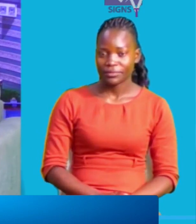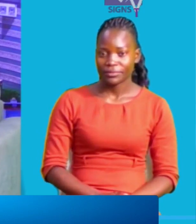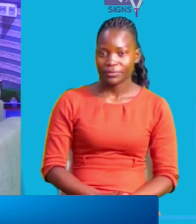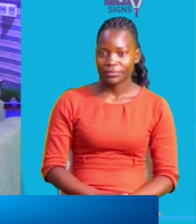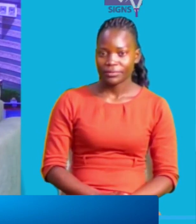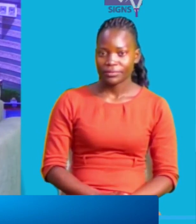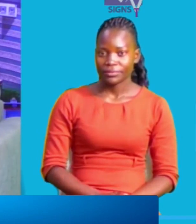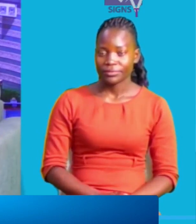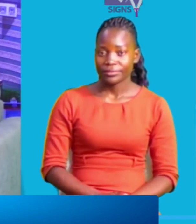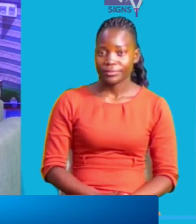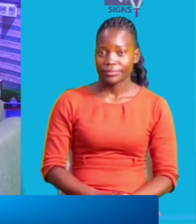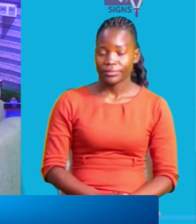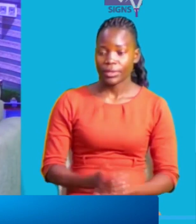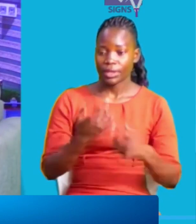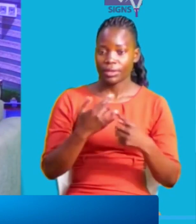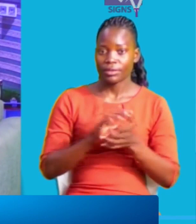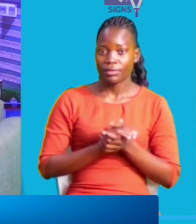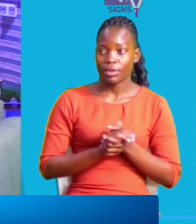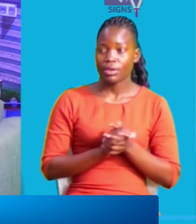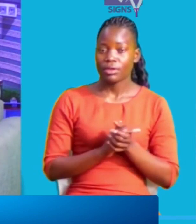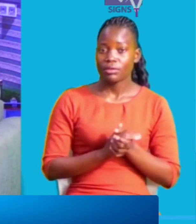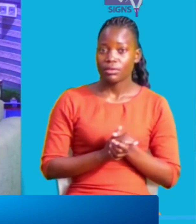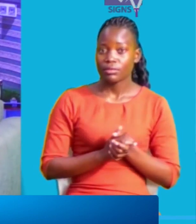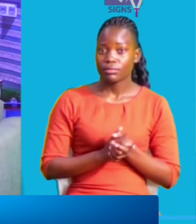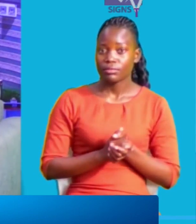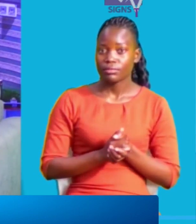Yeah. Bulgari.